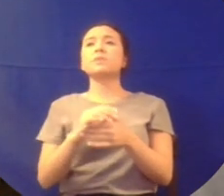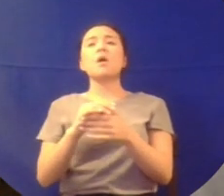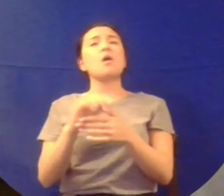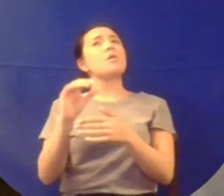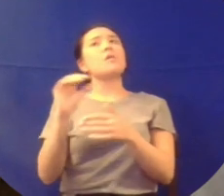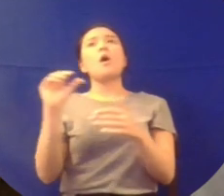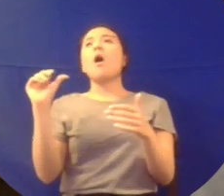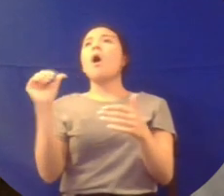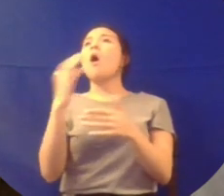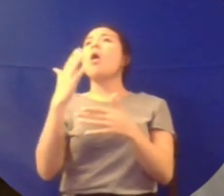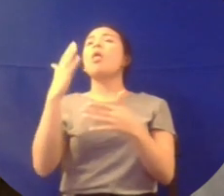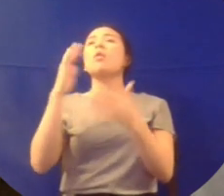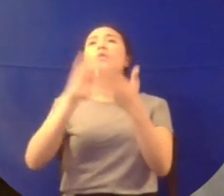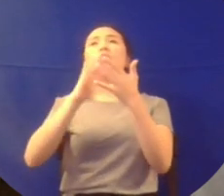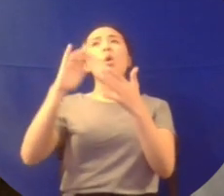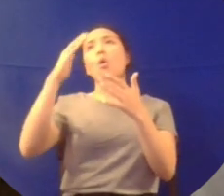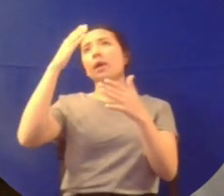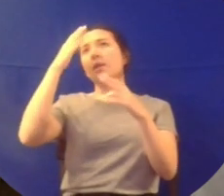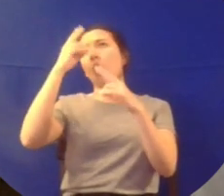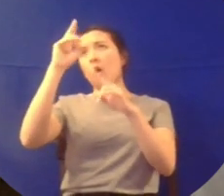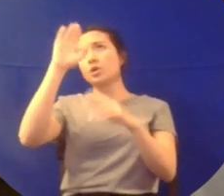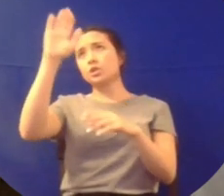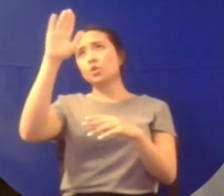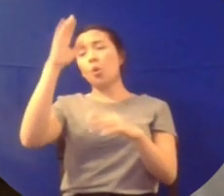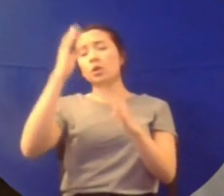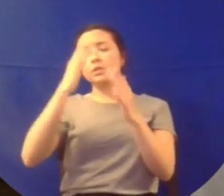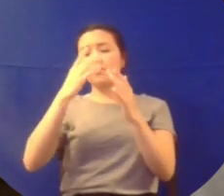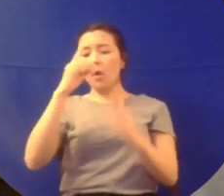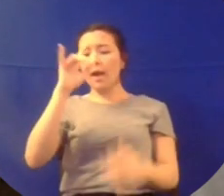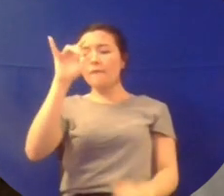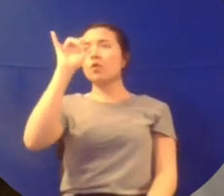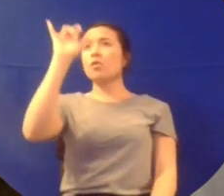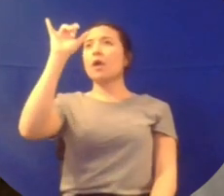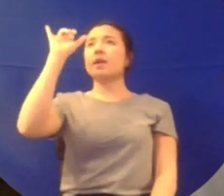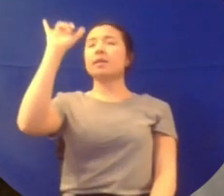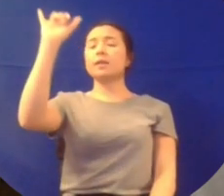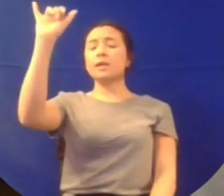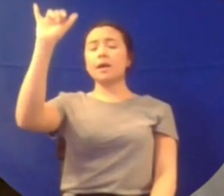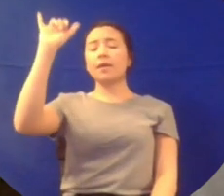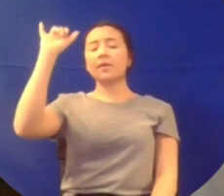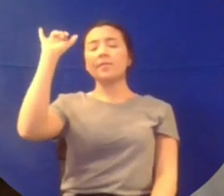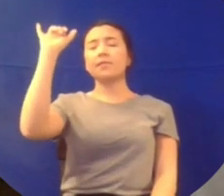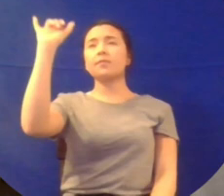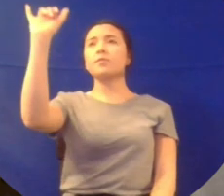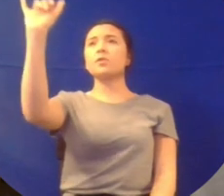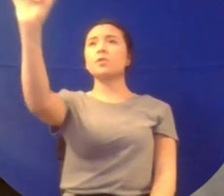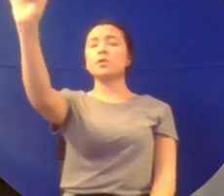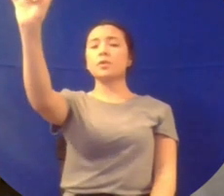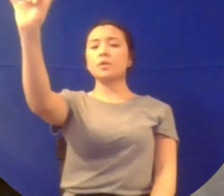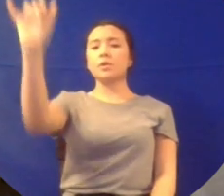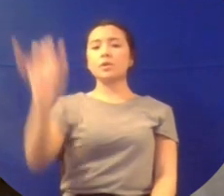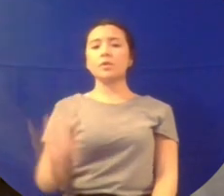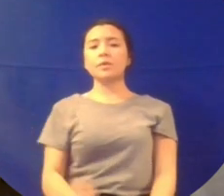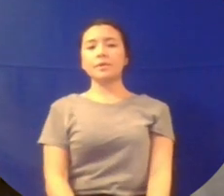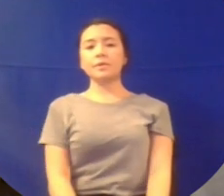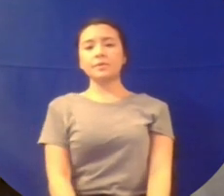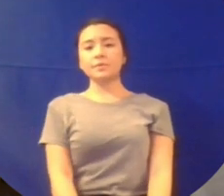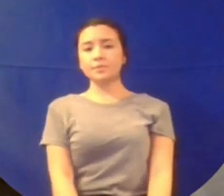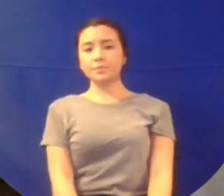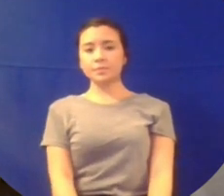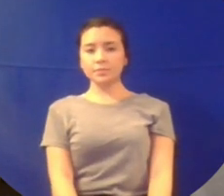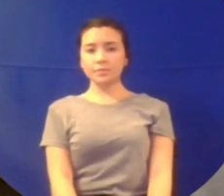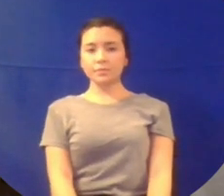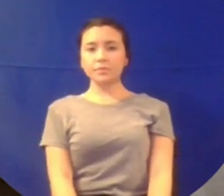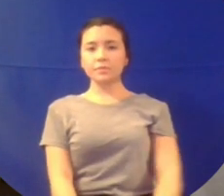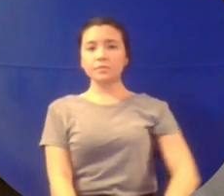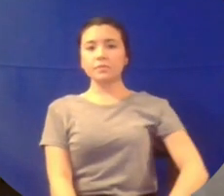the Holy Spirit, all glory and honor is yours,